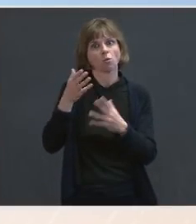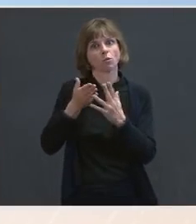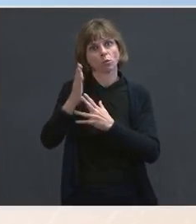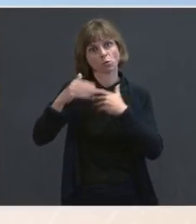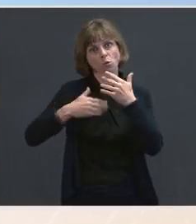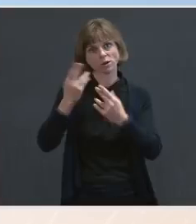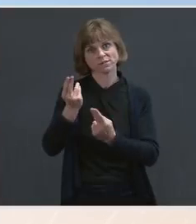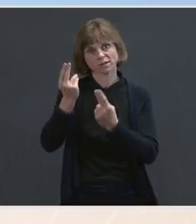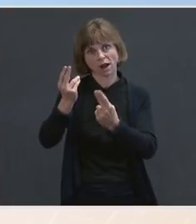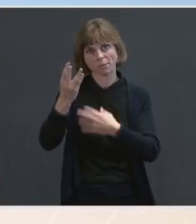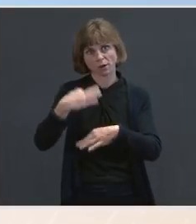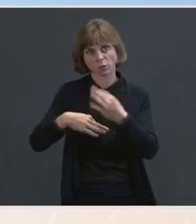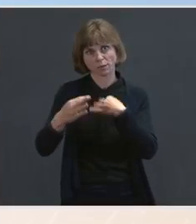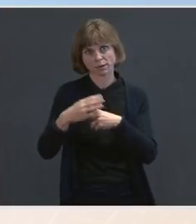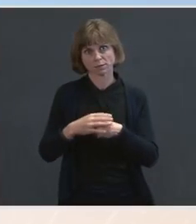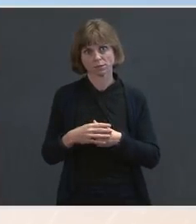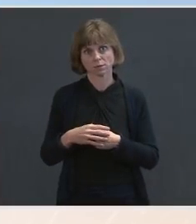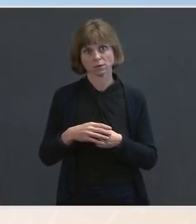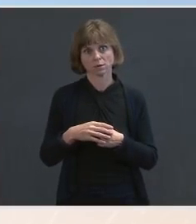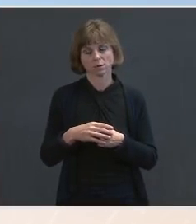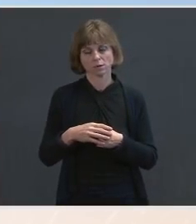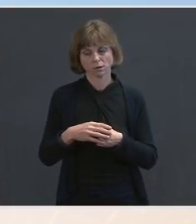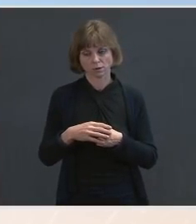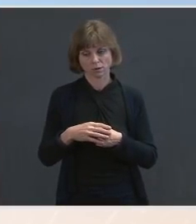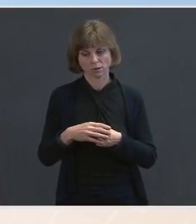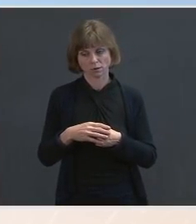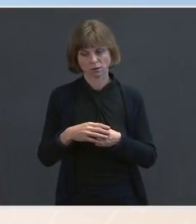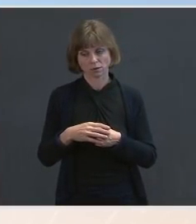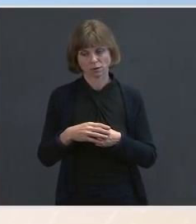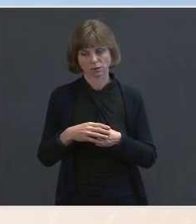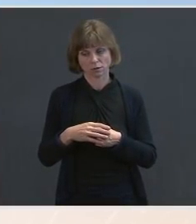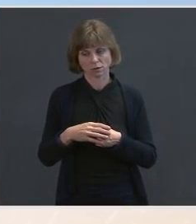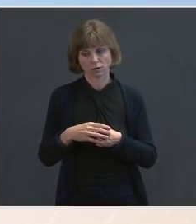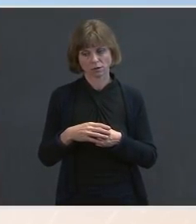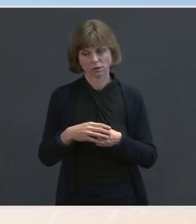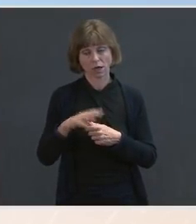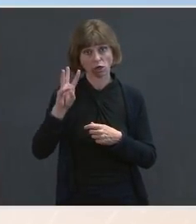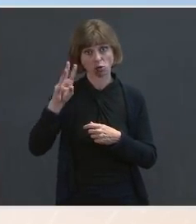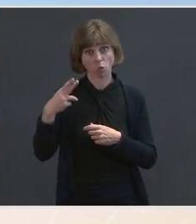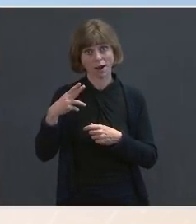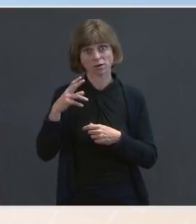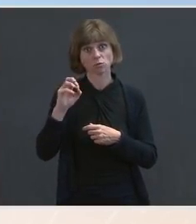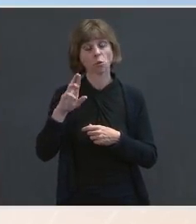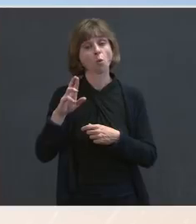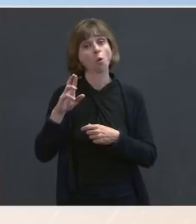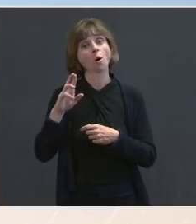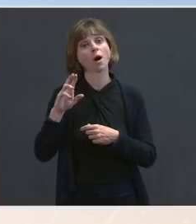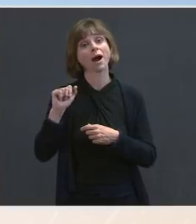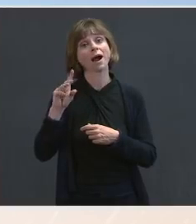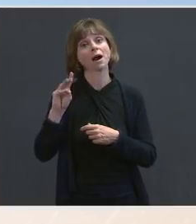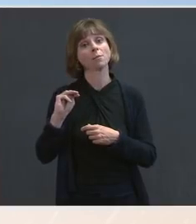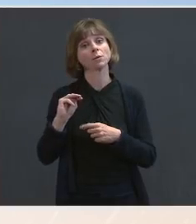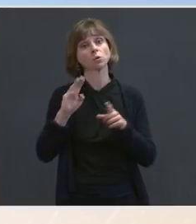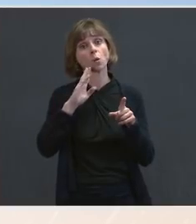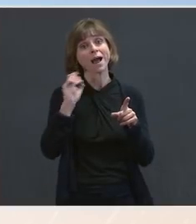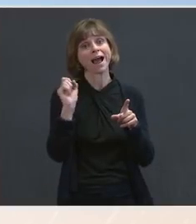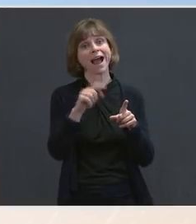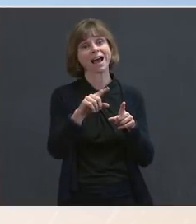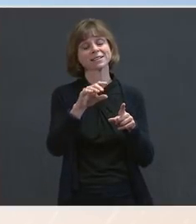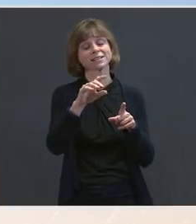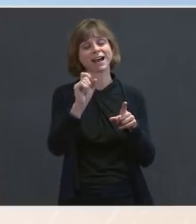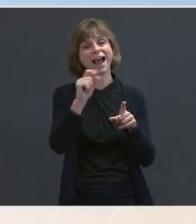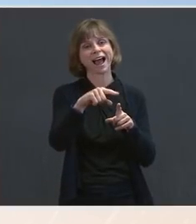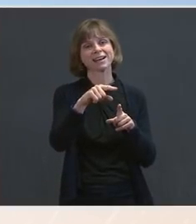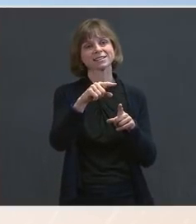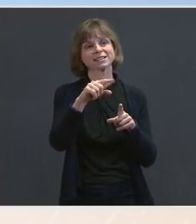Go ahead. On the border, is the White House or the administration planning to ask FEMA to assist with the influx of children coming across